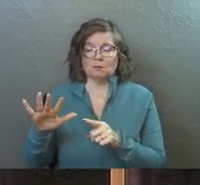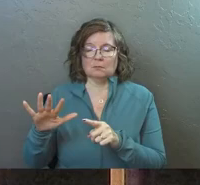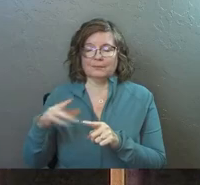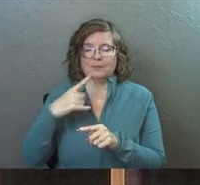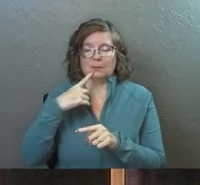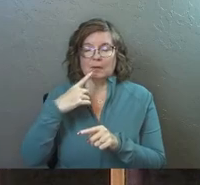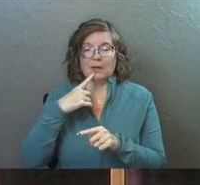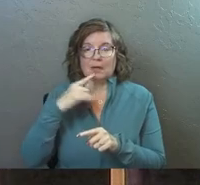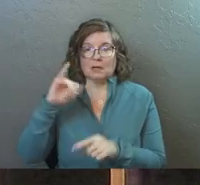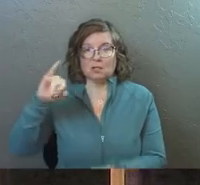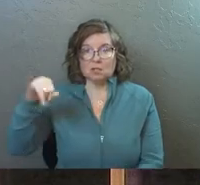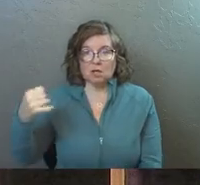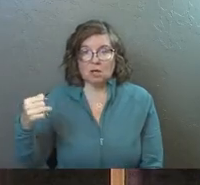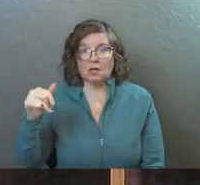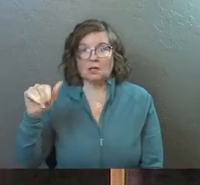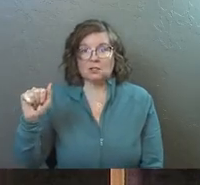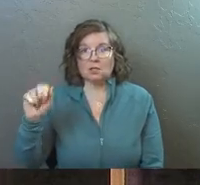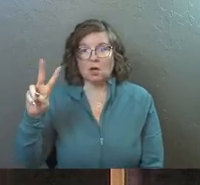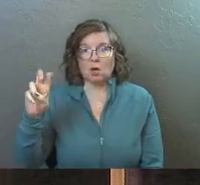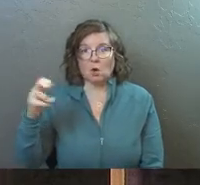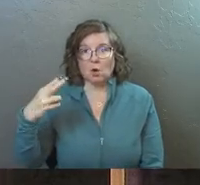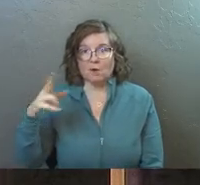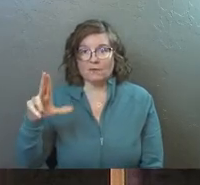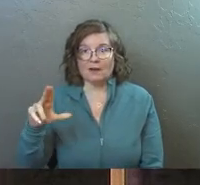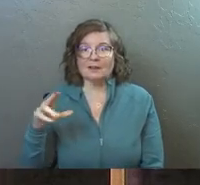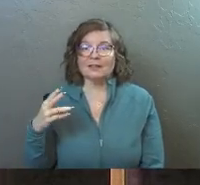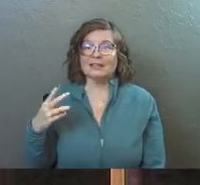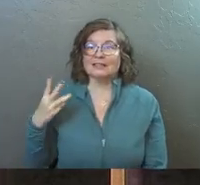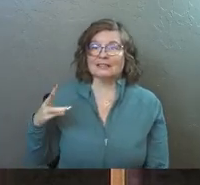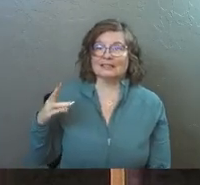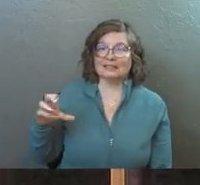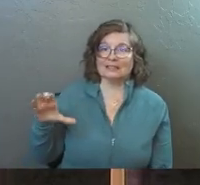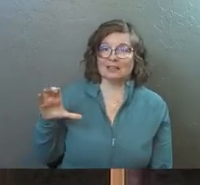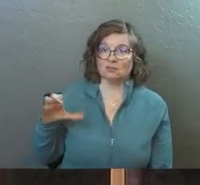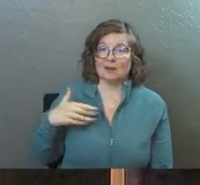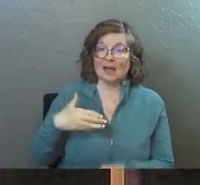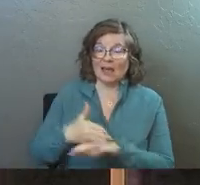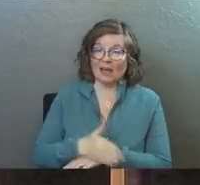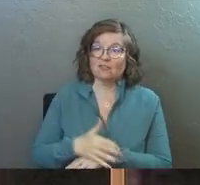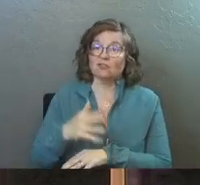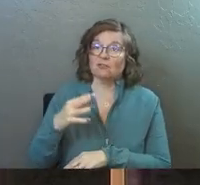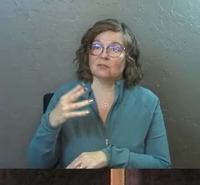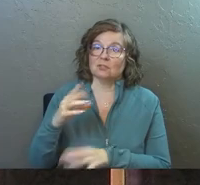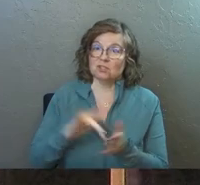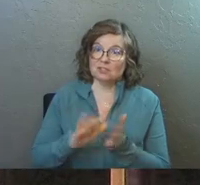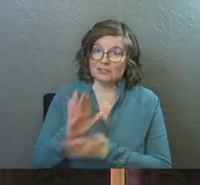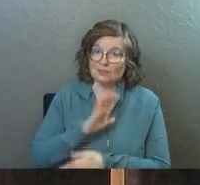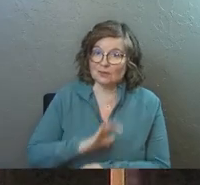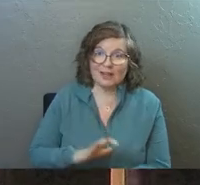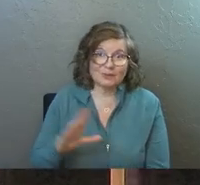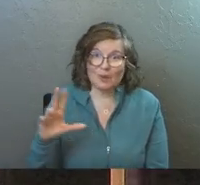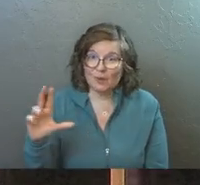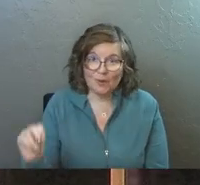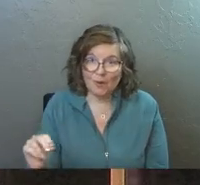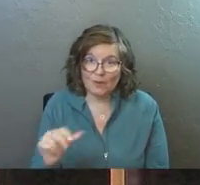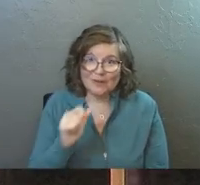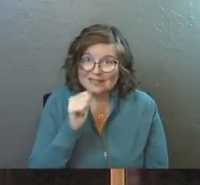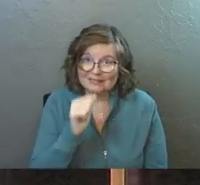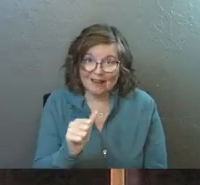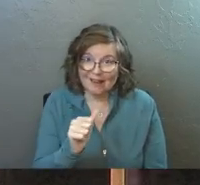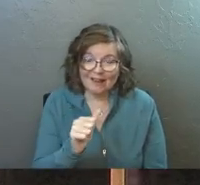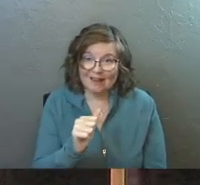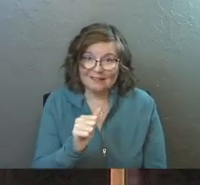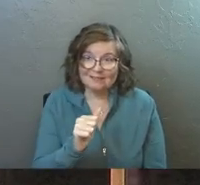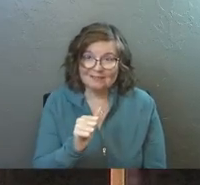to the pronunciation Jehovah with a J is in the 16th century after Jesus Christ. So no, it's